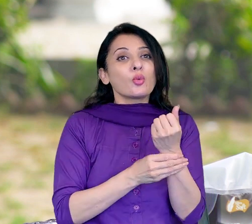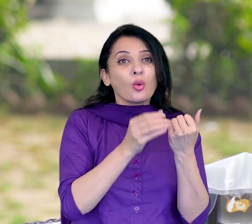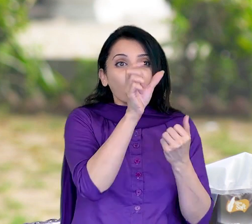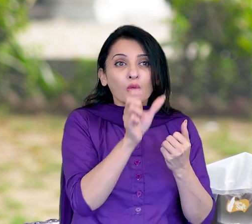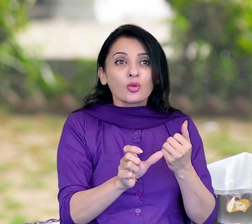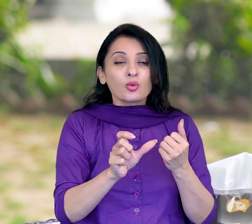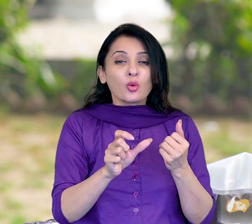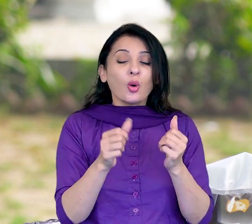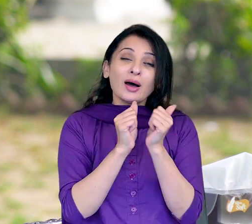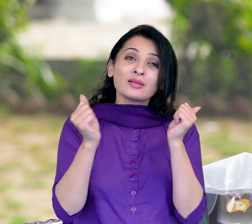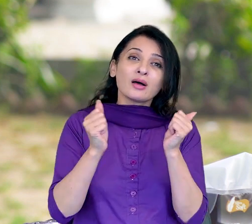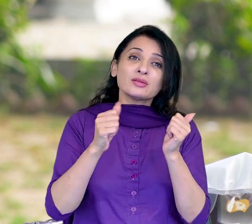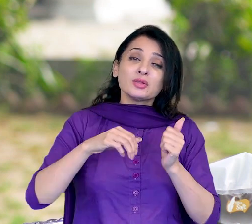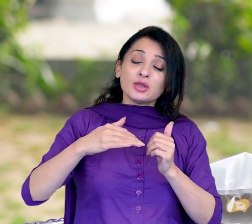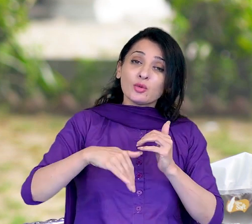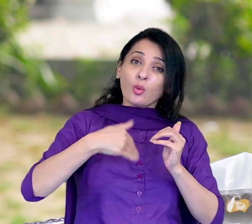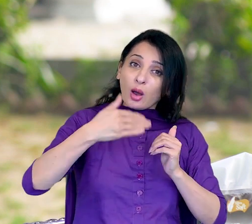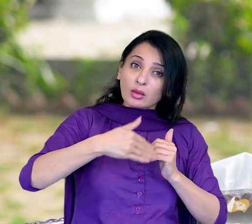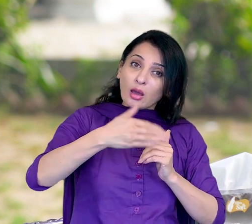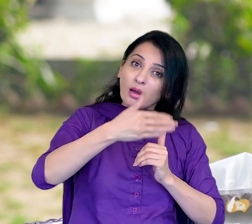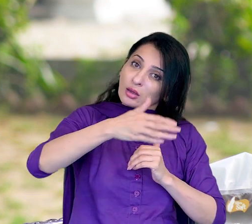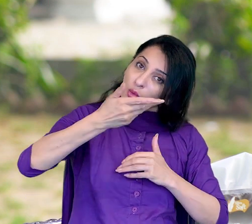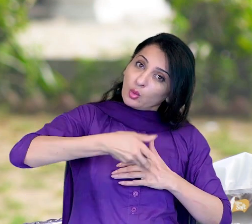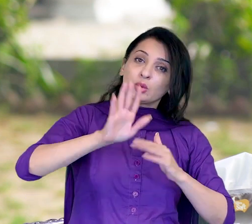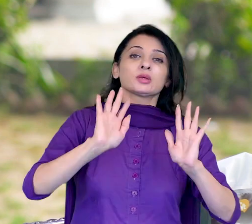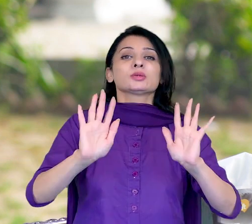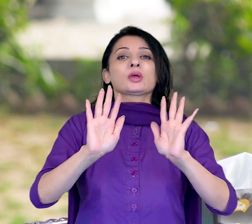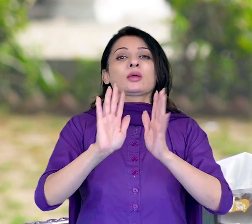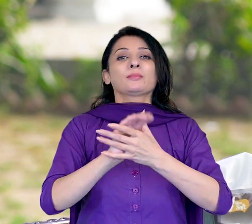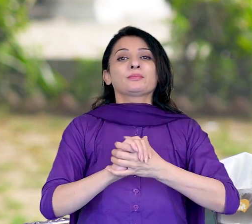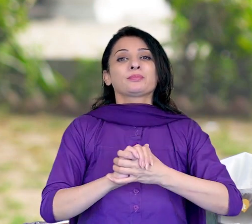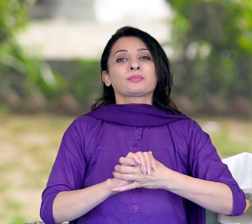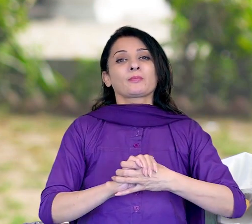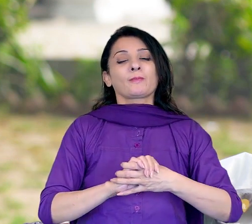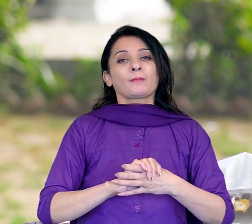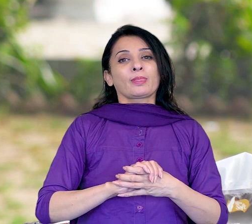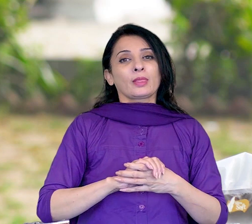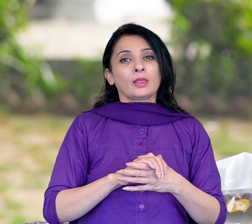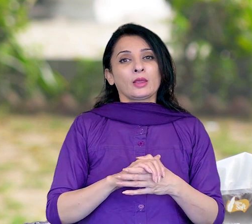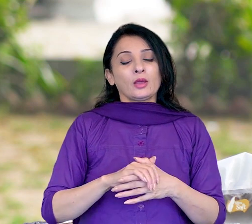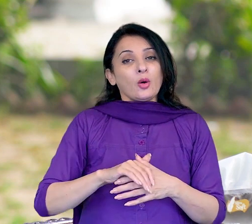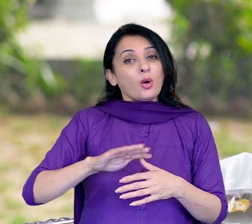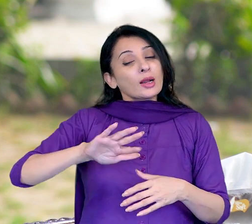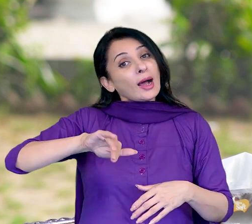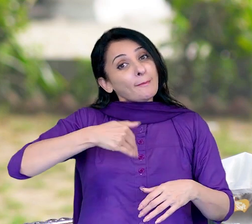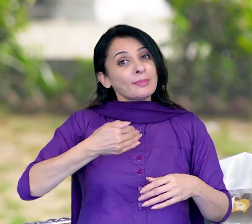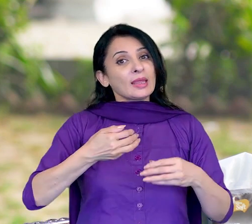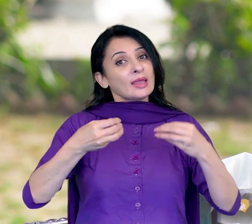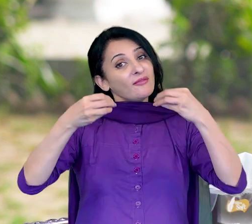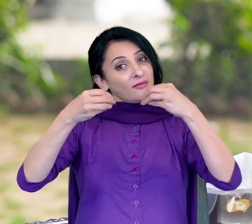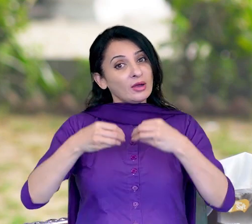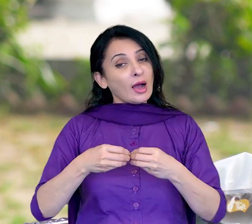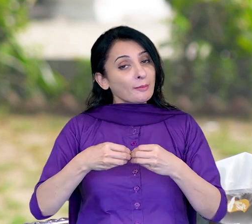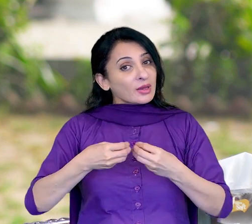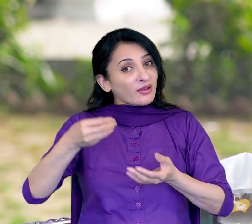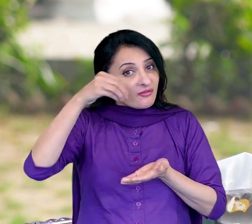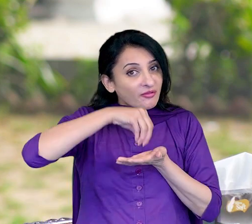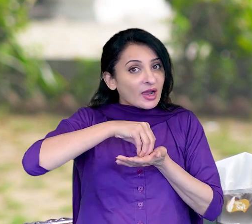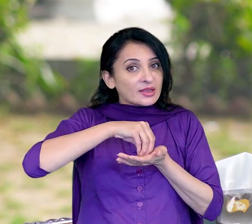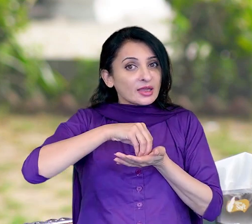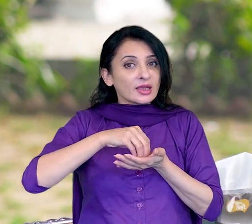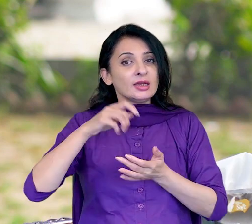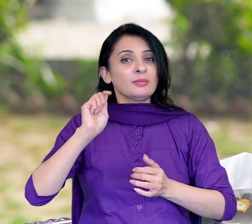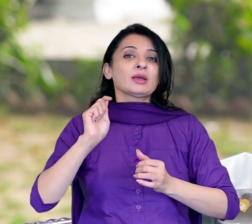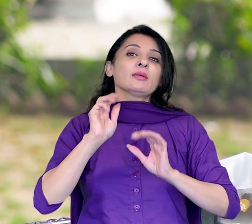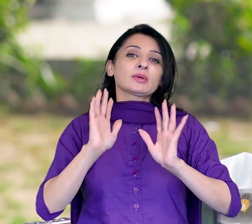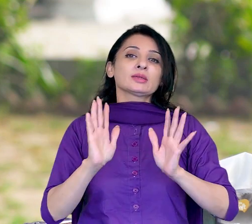actually act for the benefits of the patient. For example, once you have the data of critically ill patients,